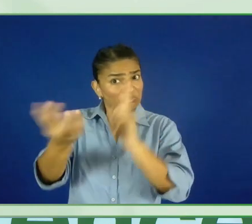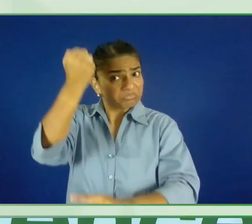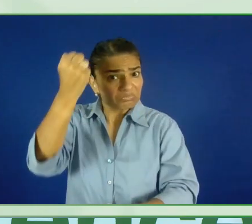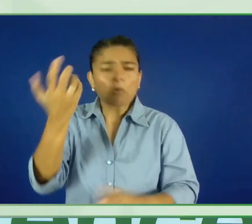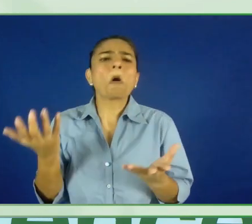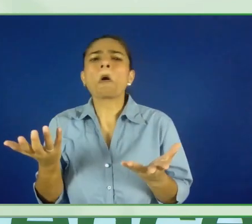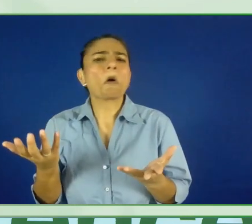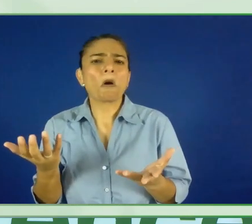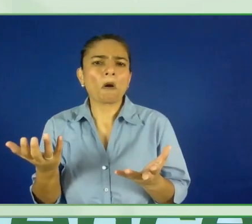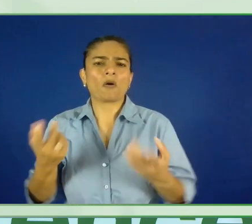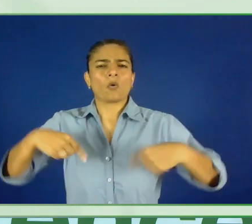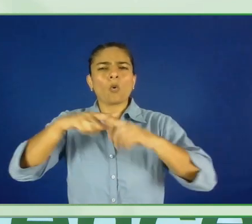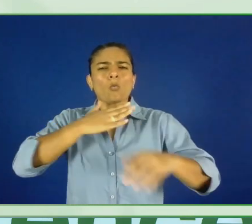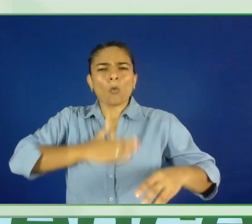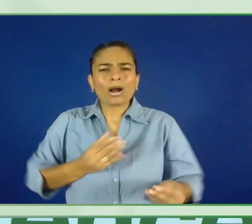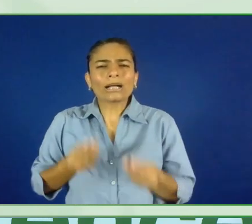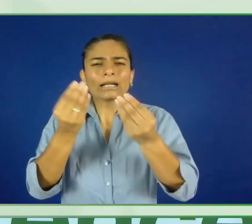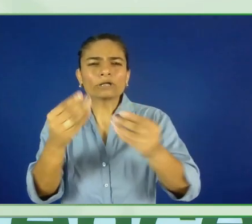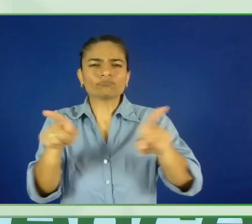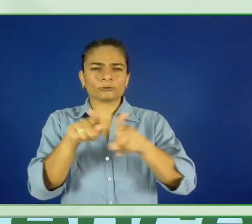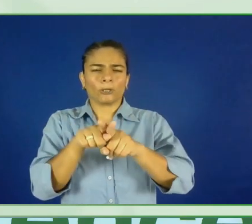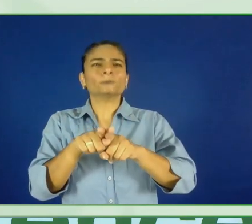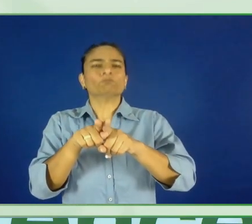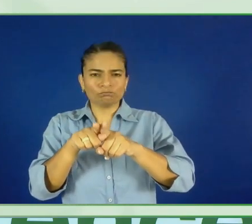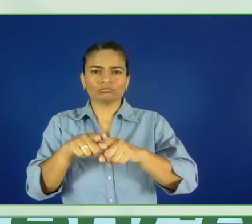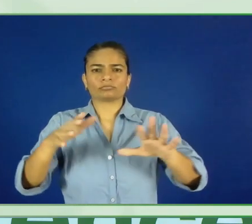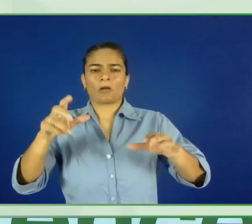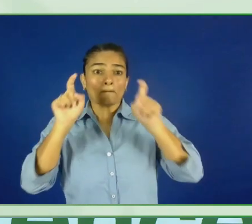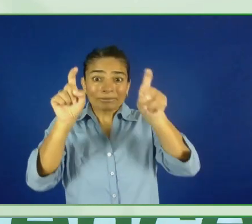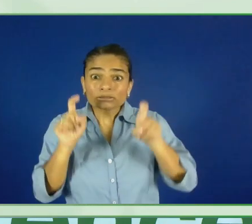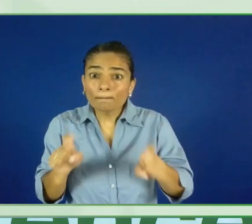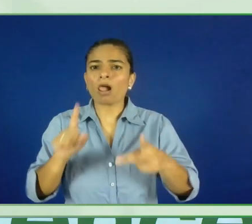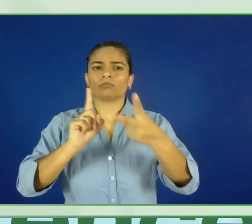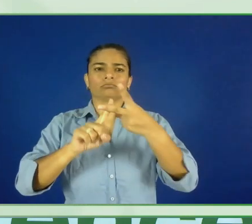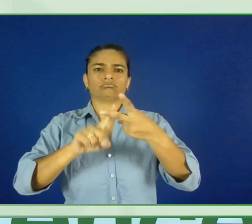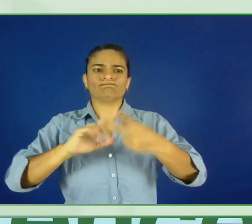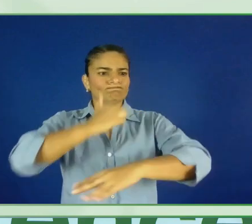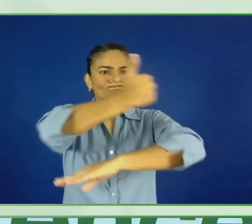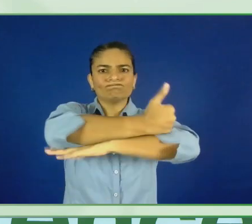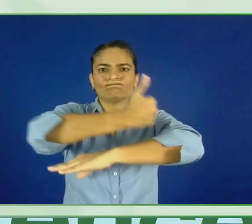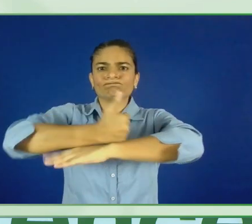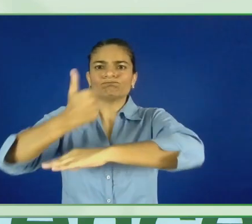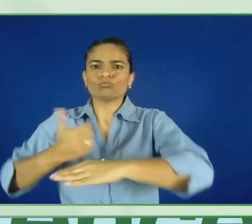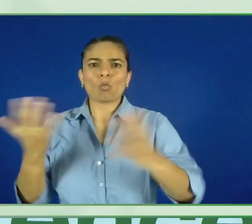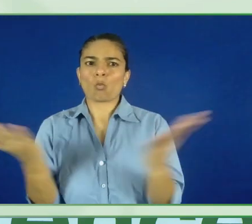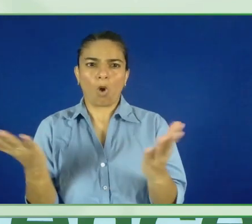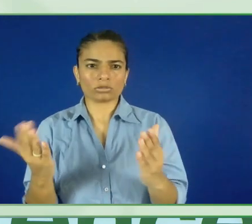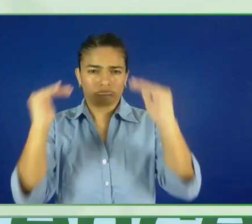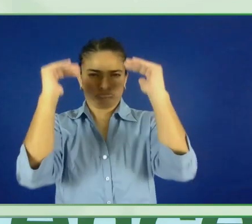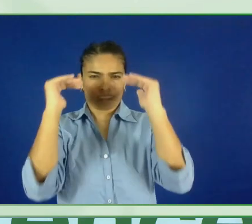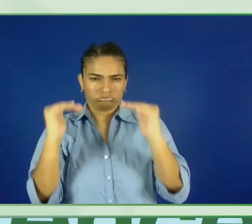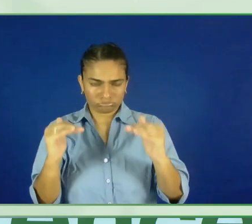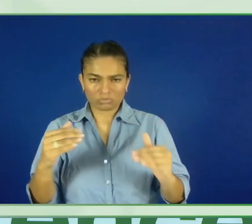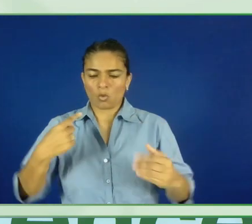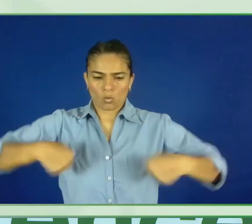fundamentals of working and starting your own AI-based projects and making this work for